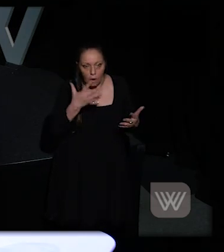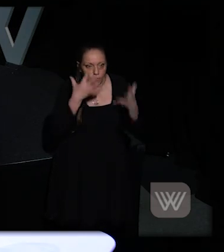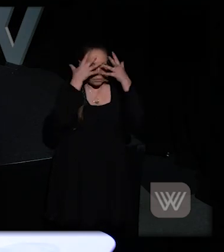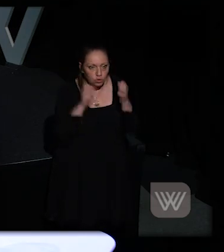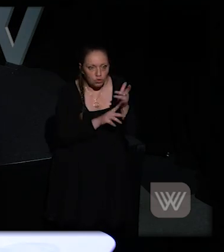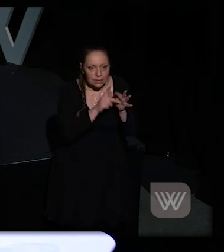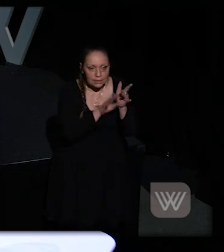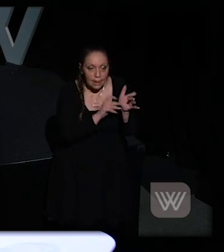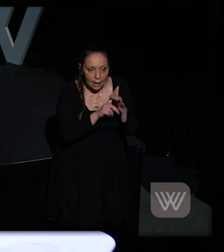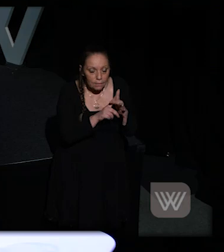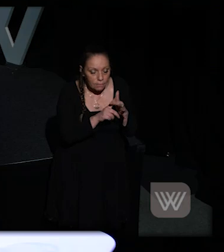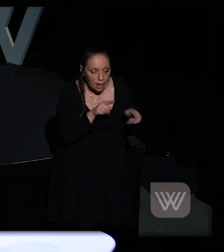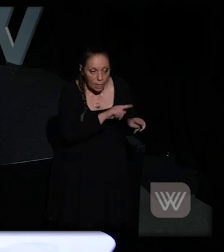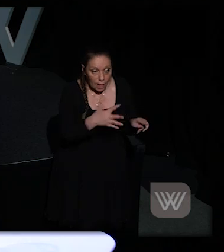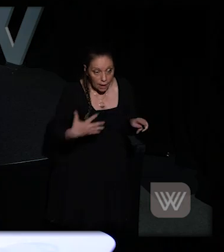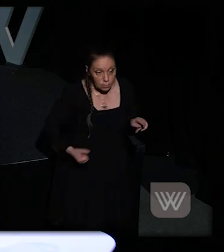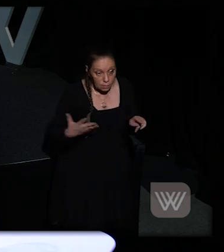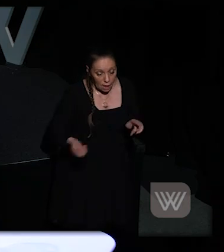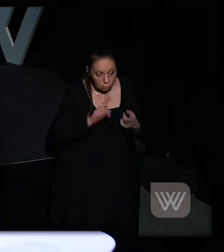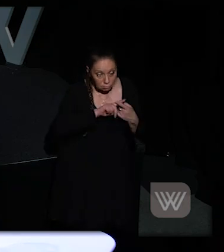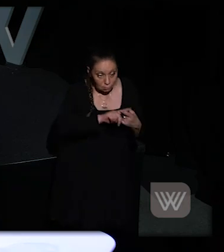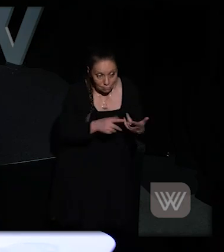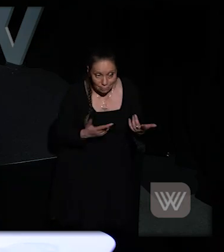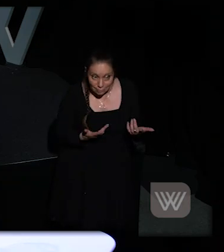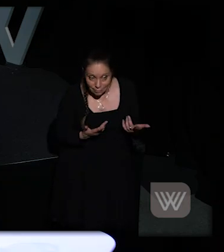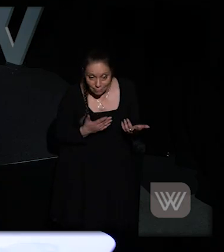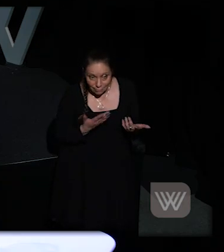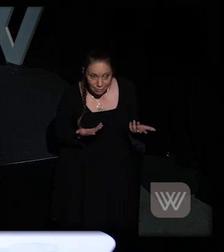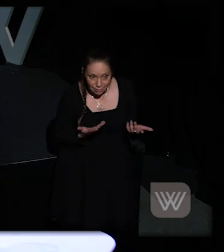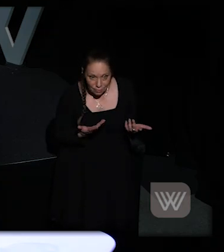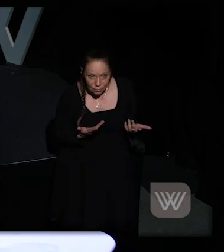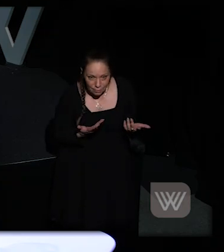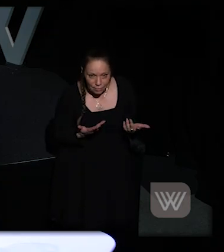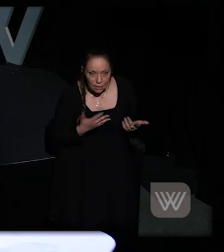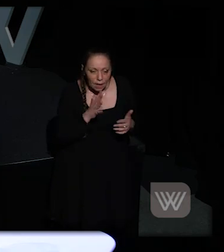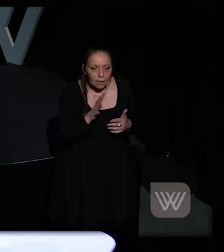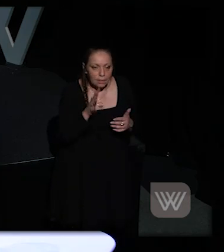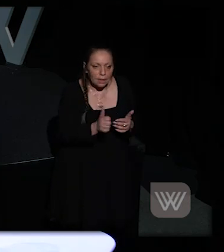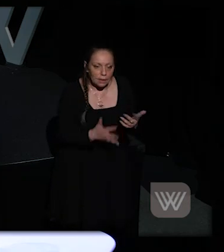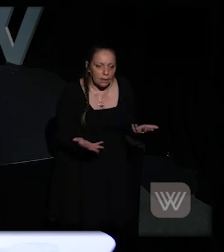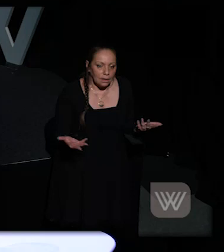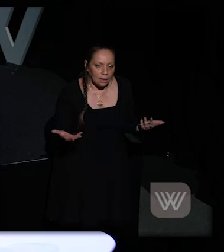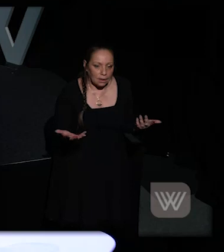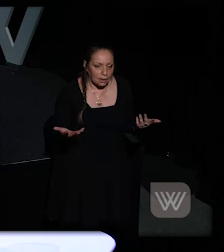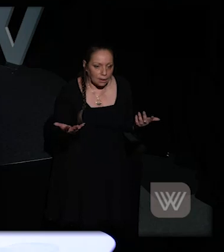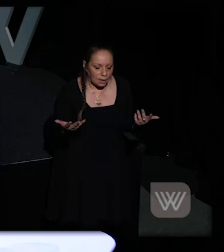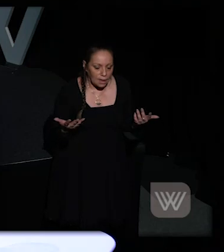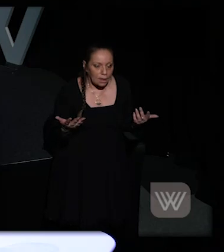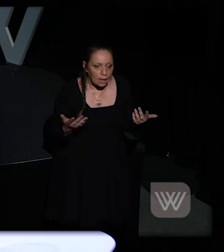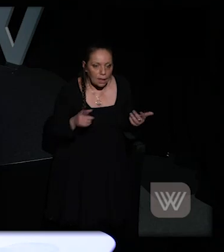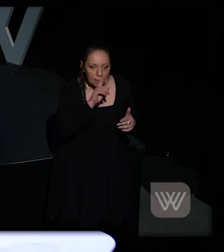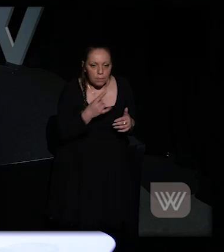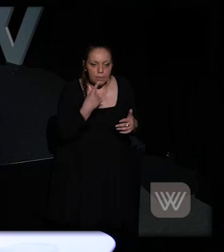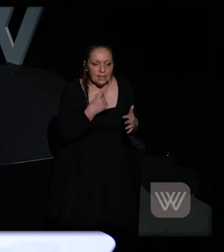stress leave and the ABC has to pay me, you know, I mean, I have to say the ABC was hopeless when it happened to me. They had no idea. They said,